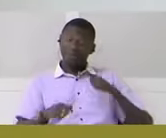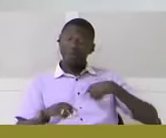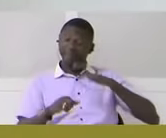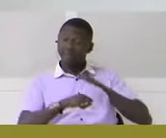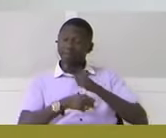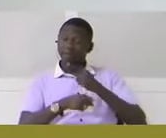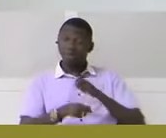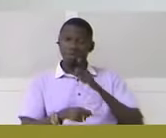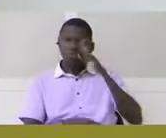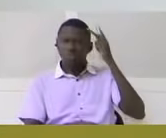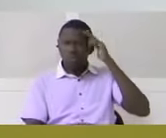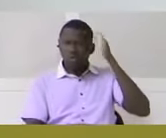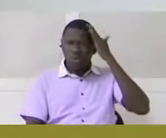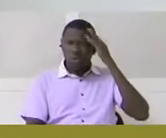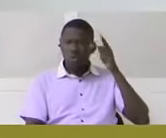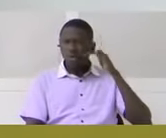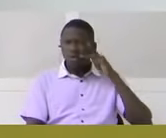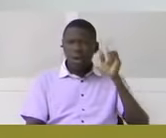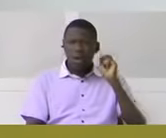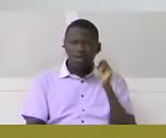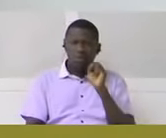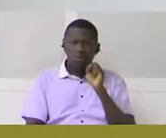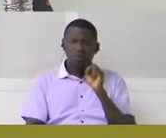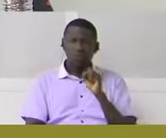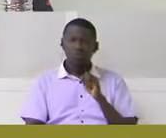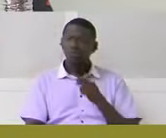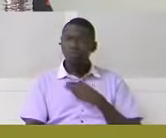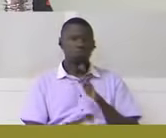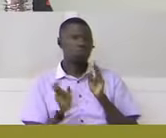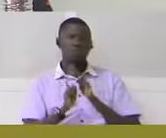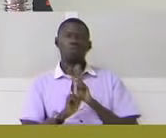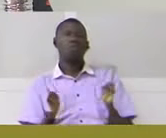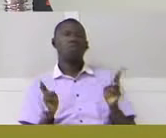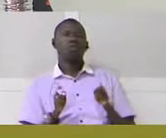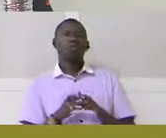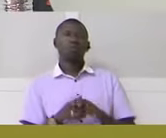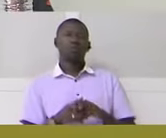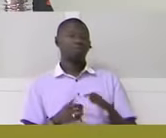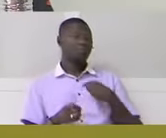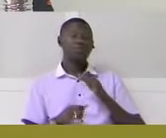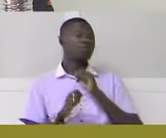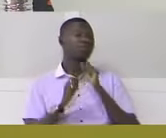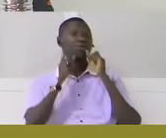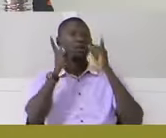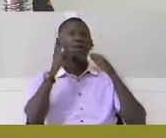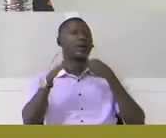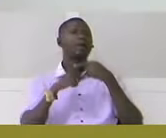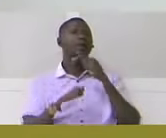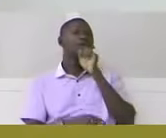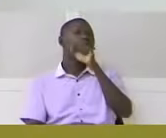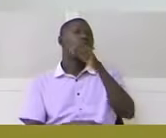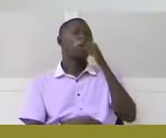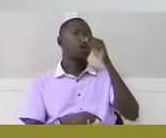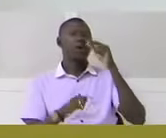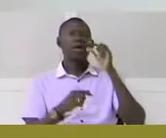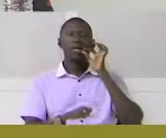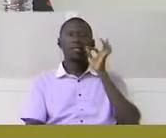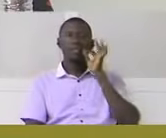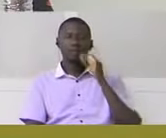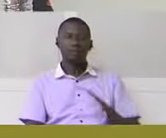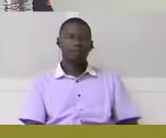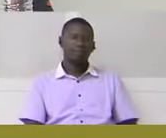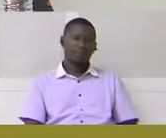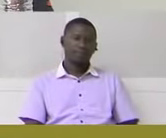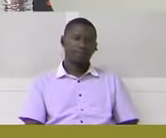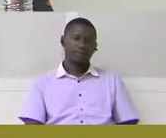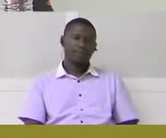not aware. I'm not surprised by your answer. And what about treatment